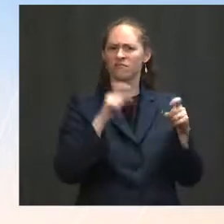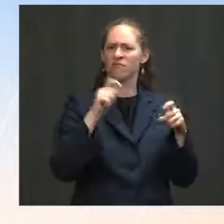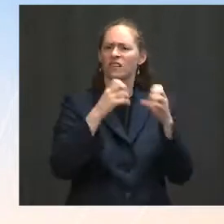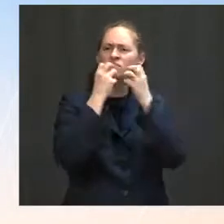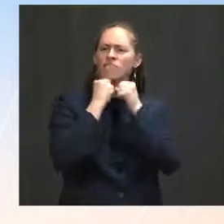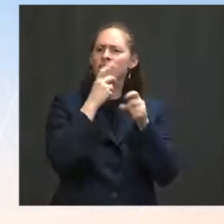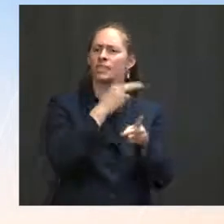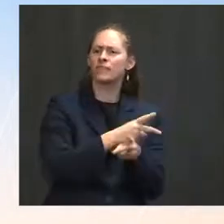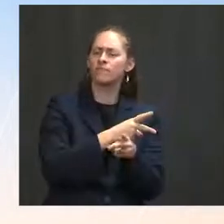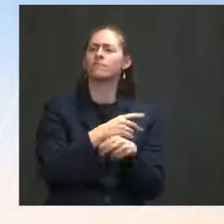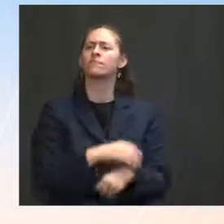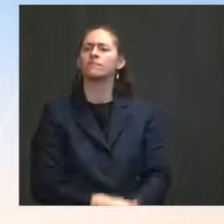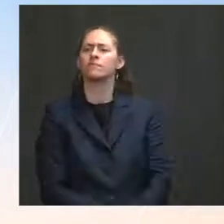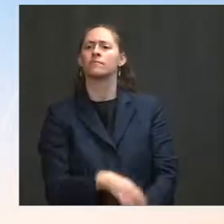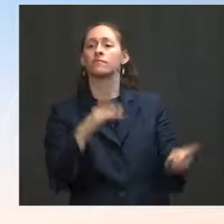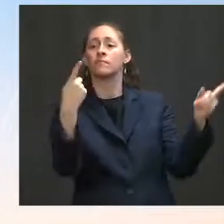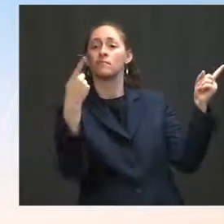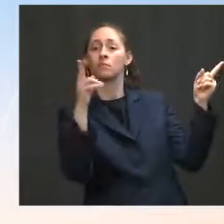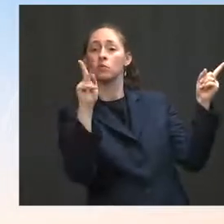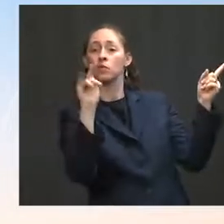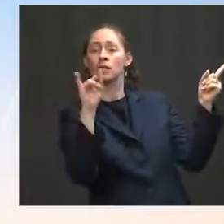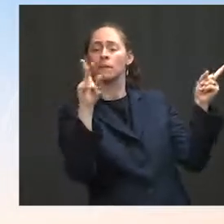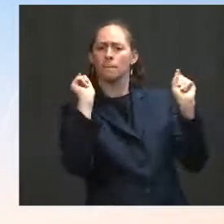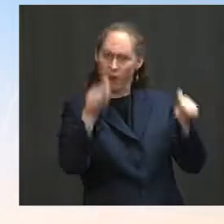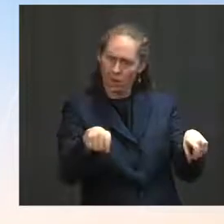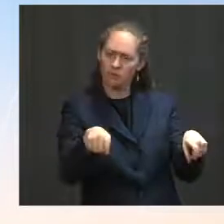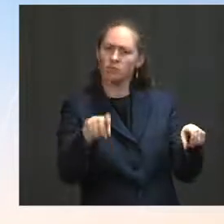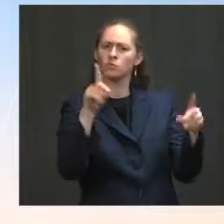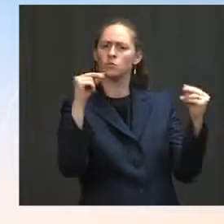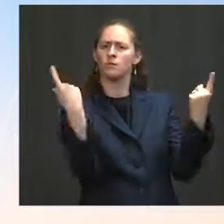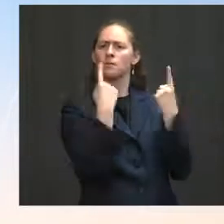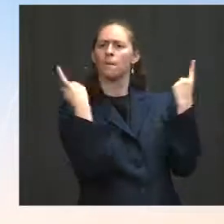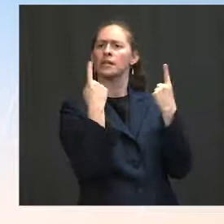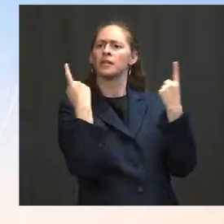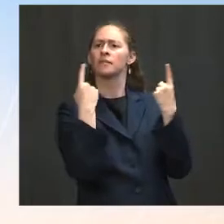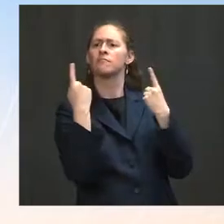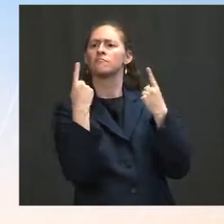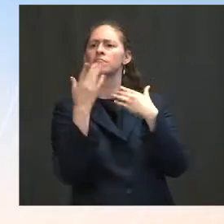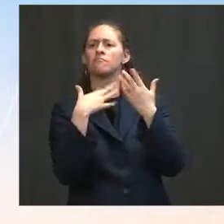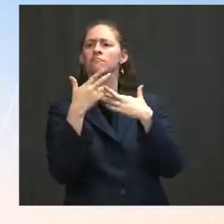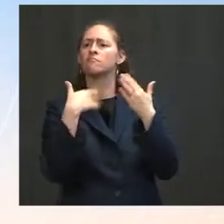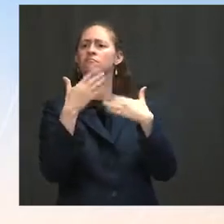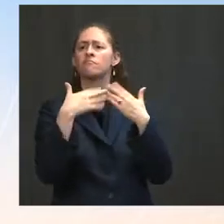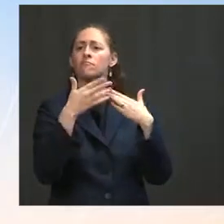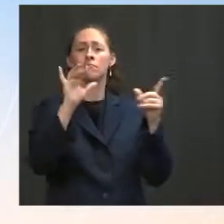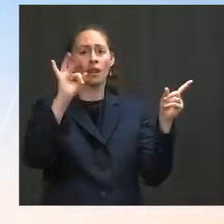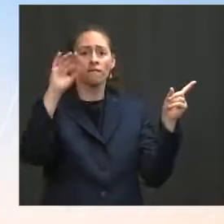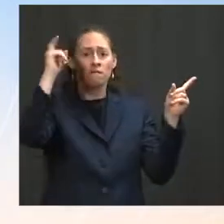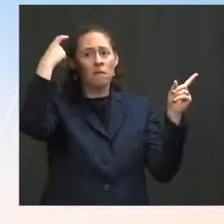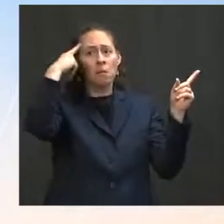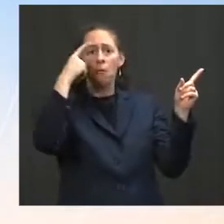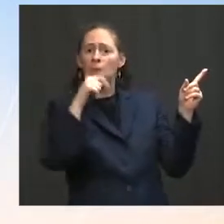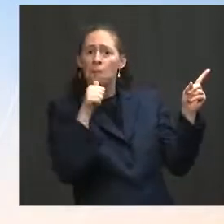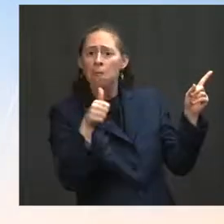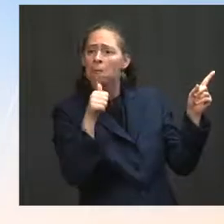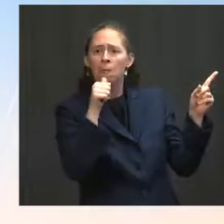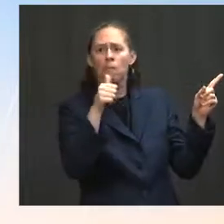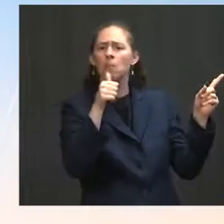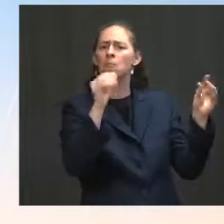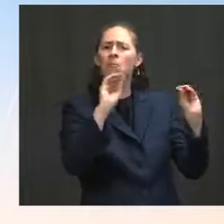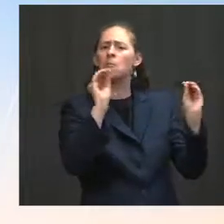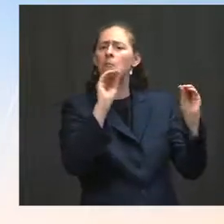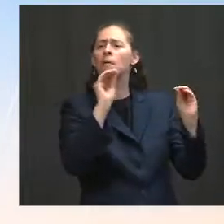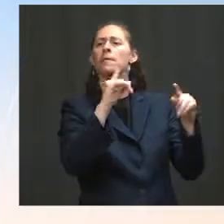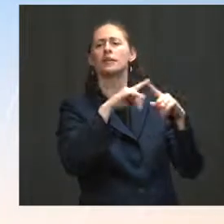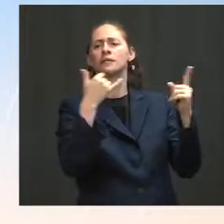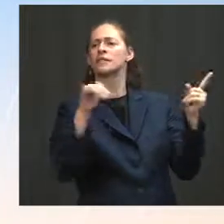take action, even if it is not directed by the Russian government and if it is because of criminal actors in his own country. So I'm not going to give